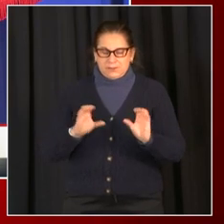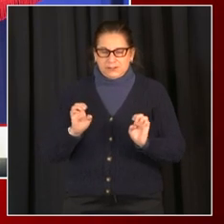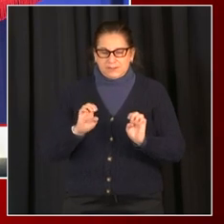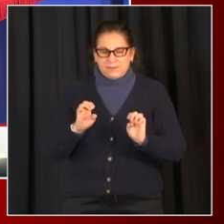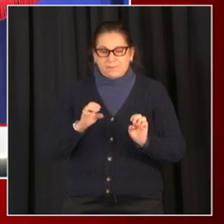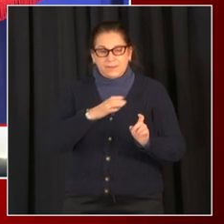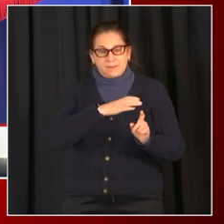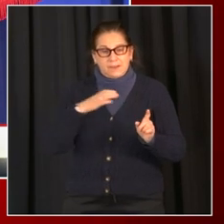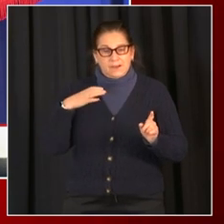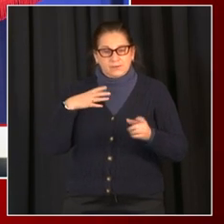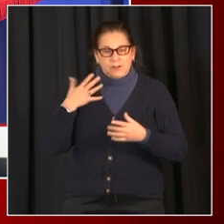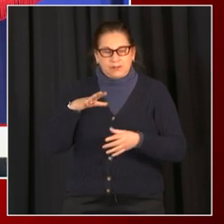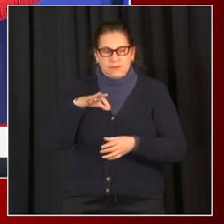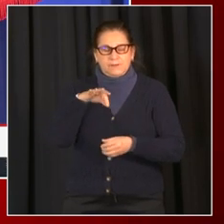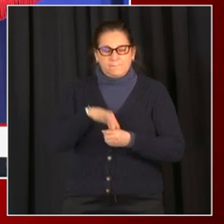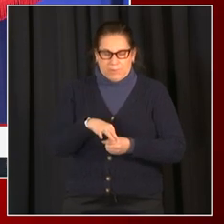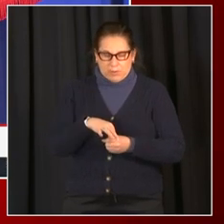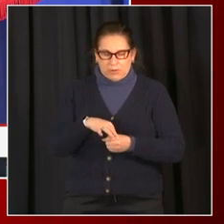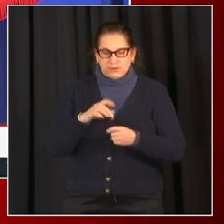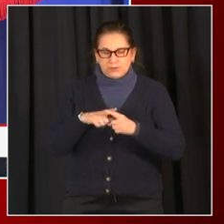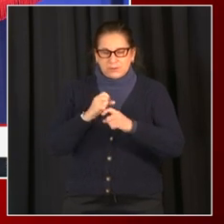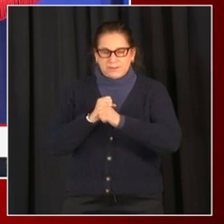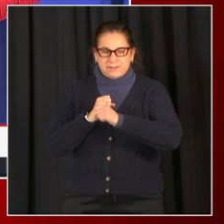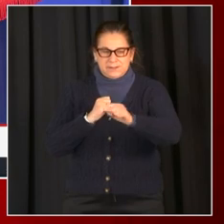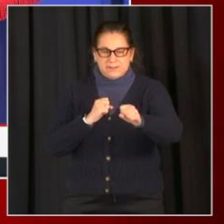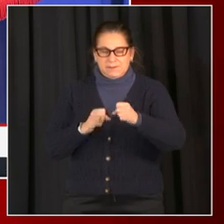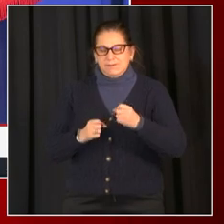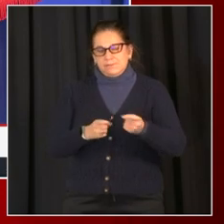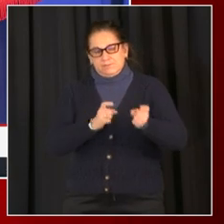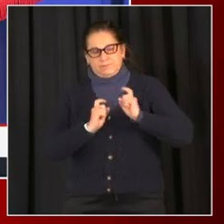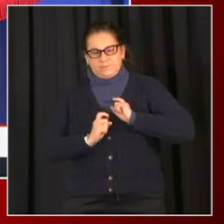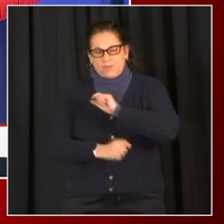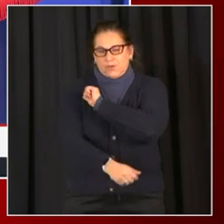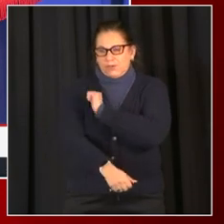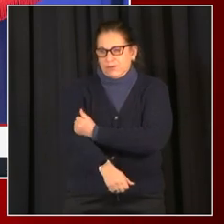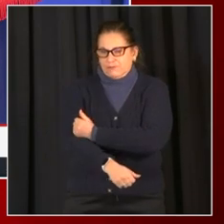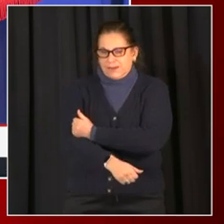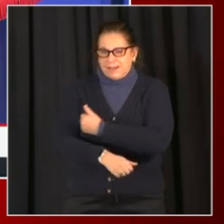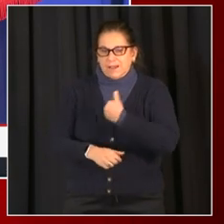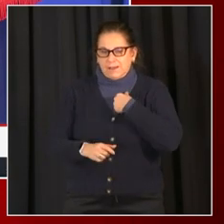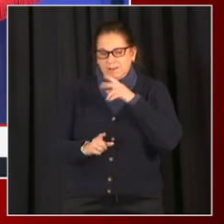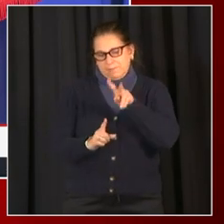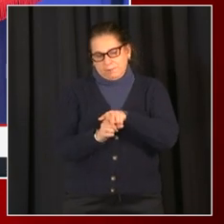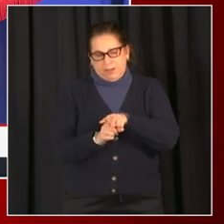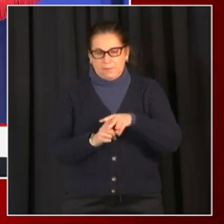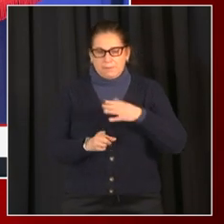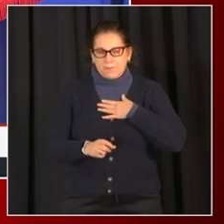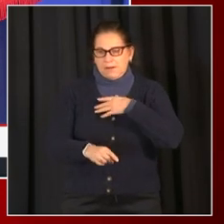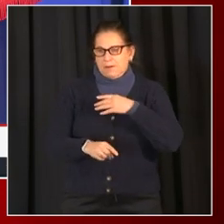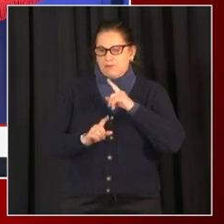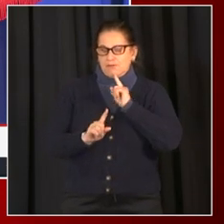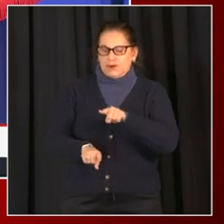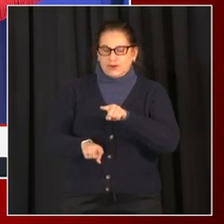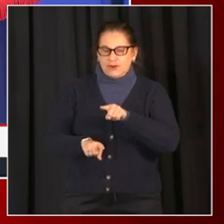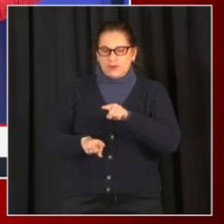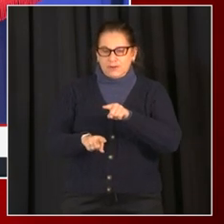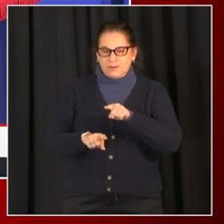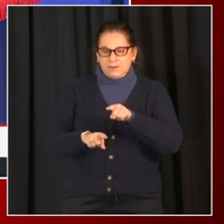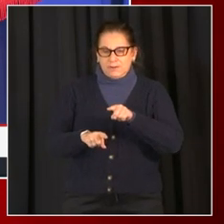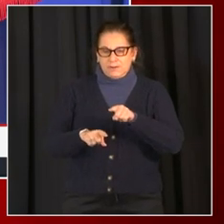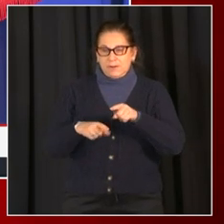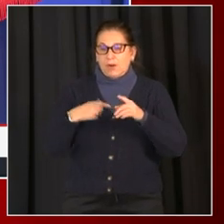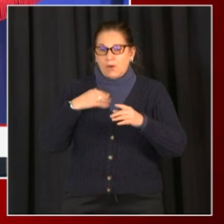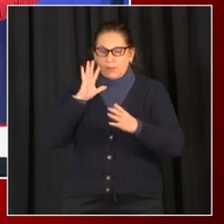voted to extend this authority, and I'm exercising it by mayor's order. We're also pausing a number